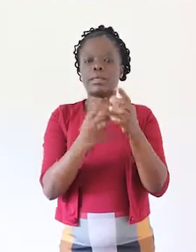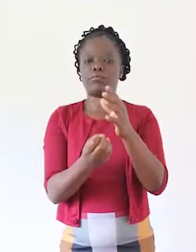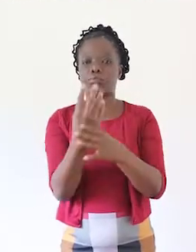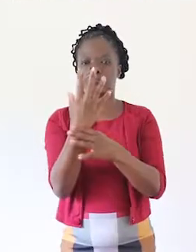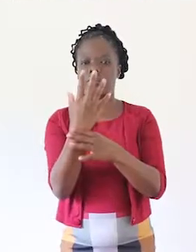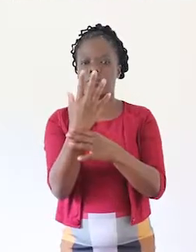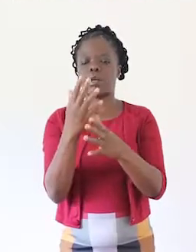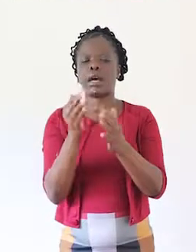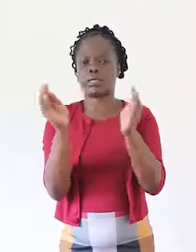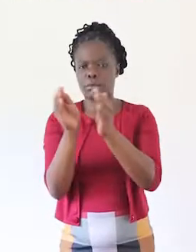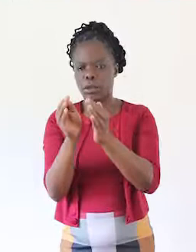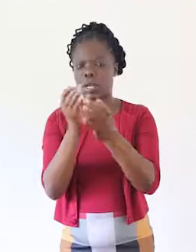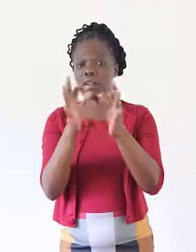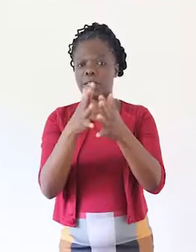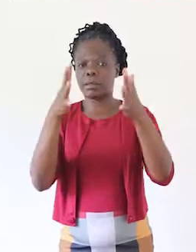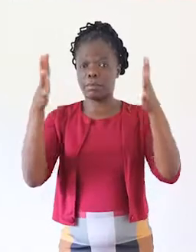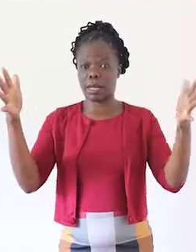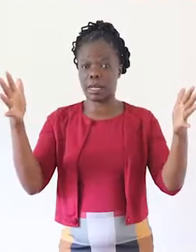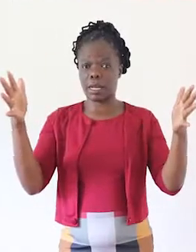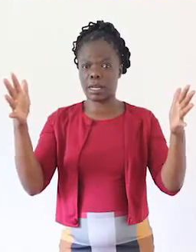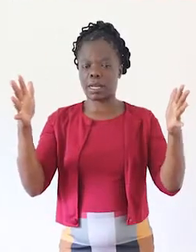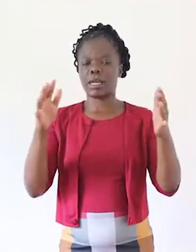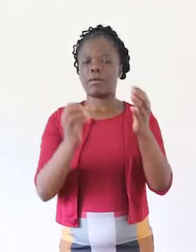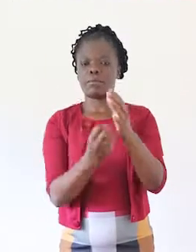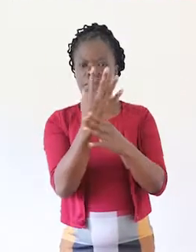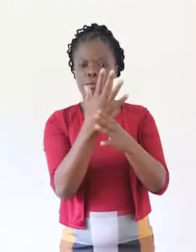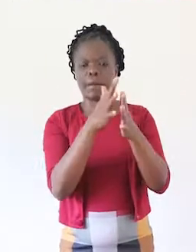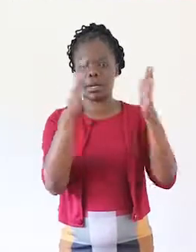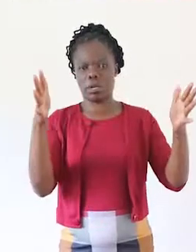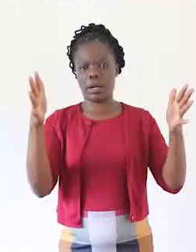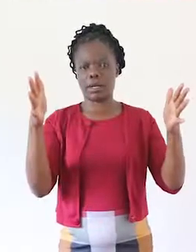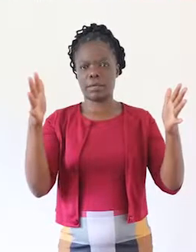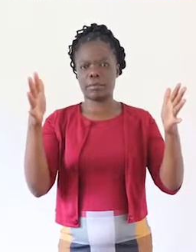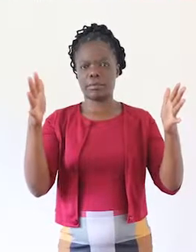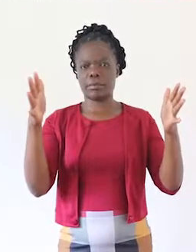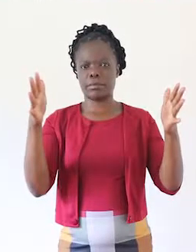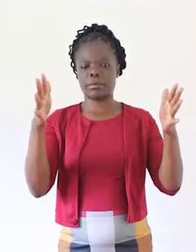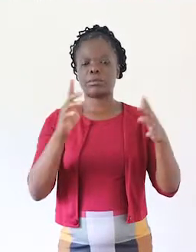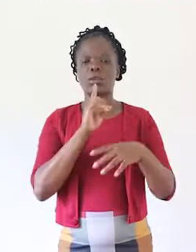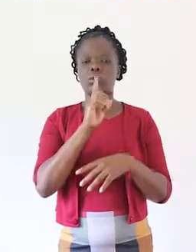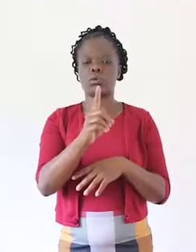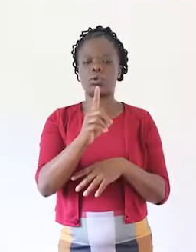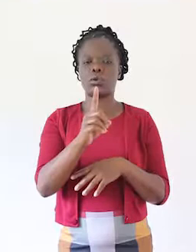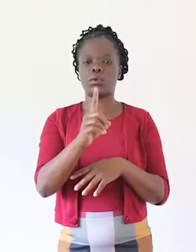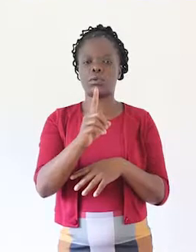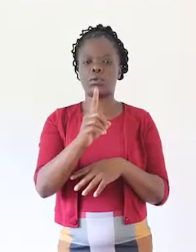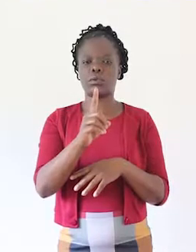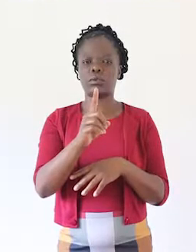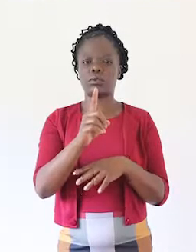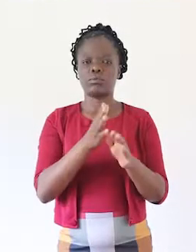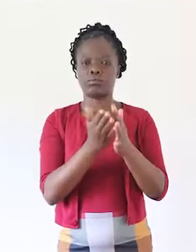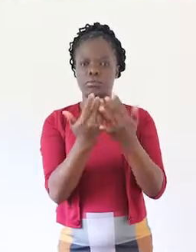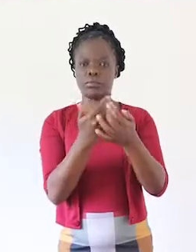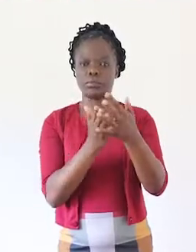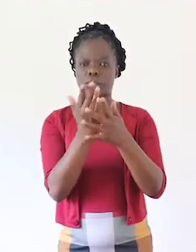it produces a small one. If it is big, then it produces a big one. So it will